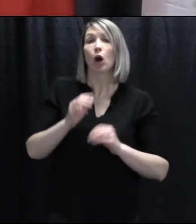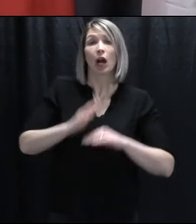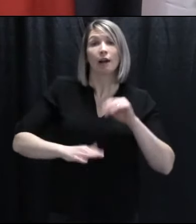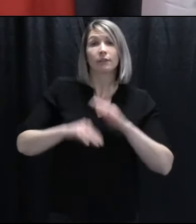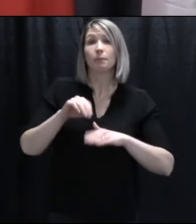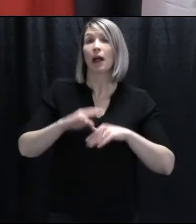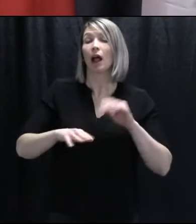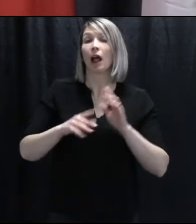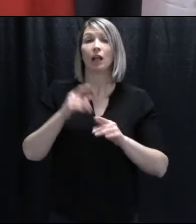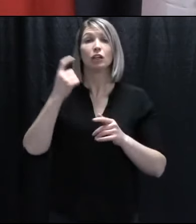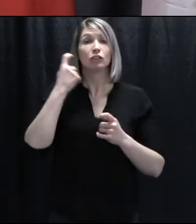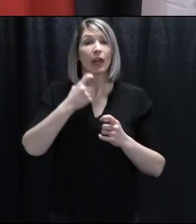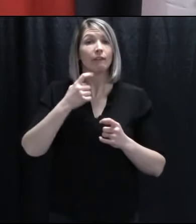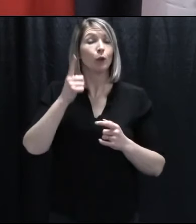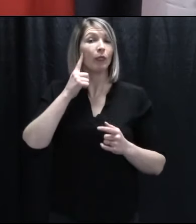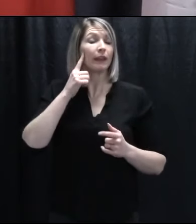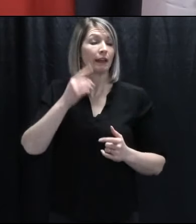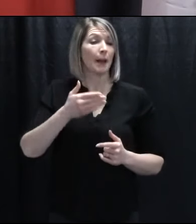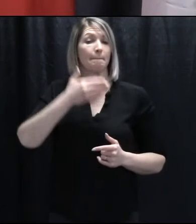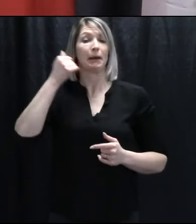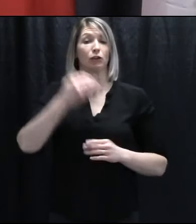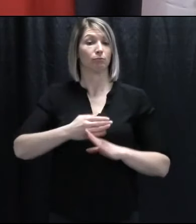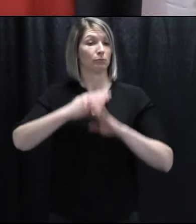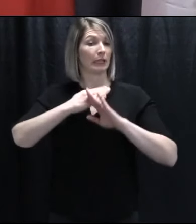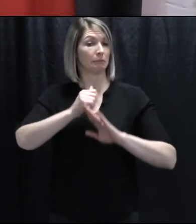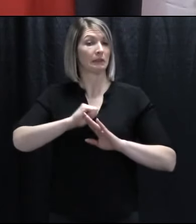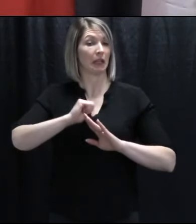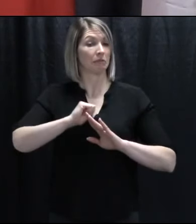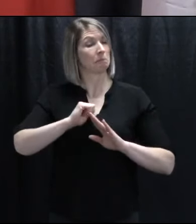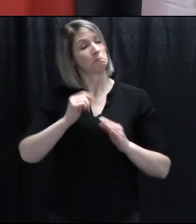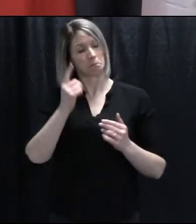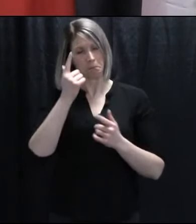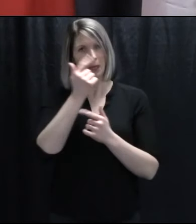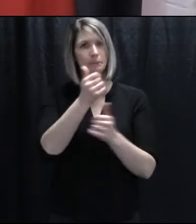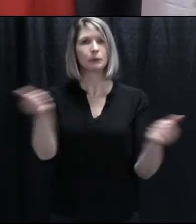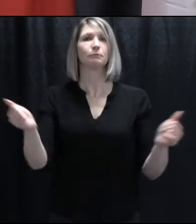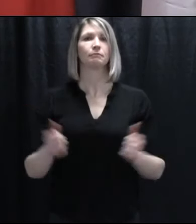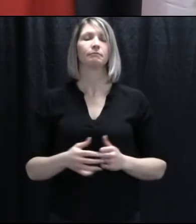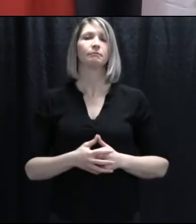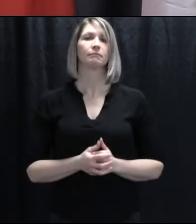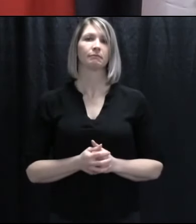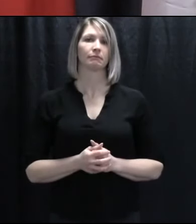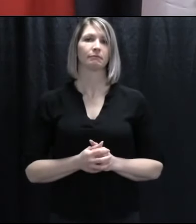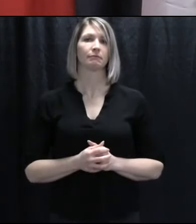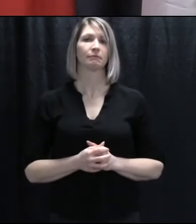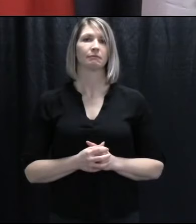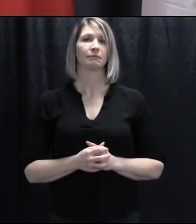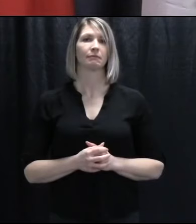it better protects you, then be reasonable. Do what suits you best.